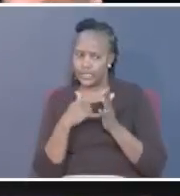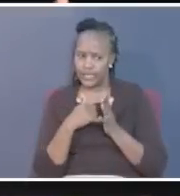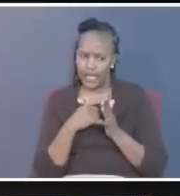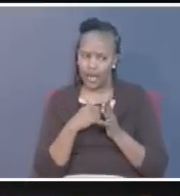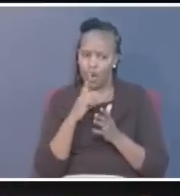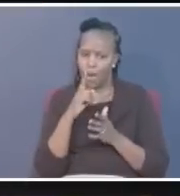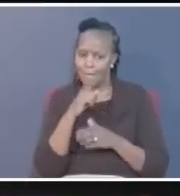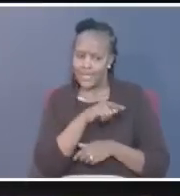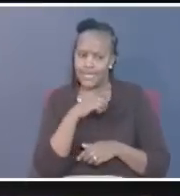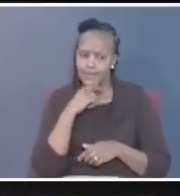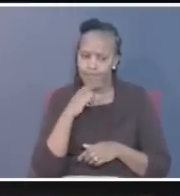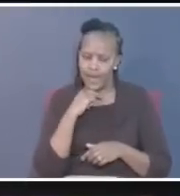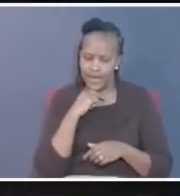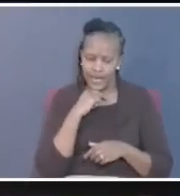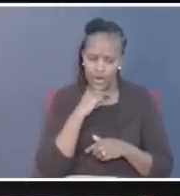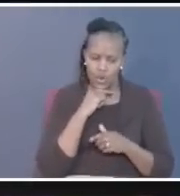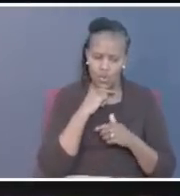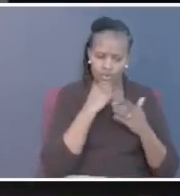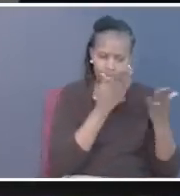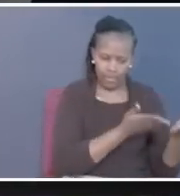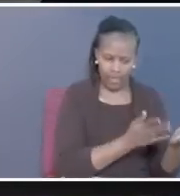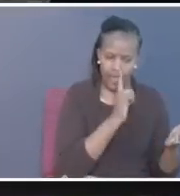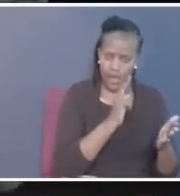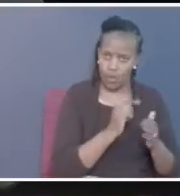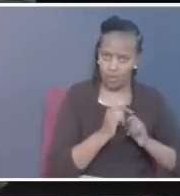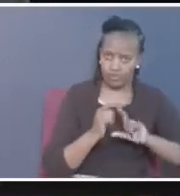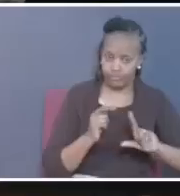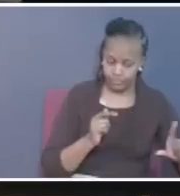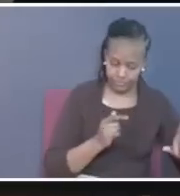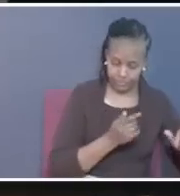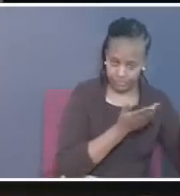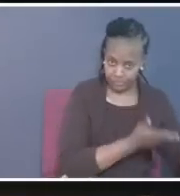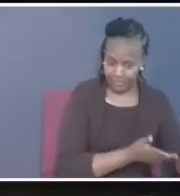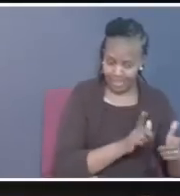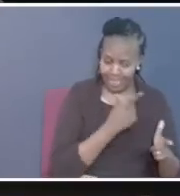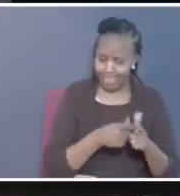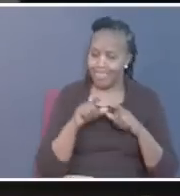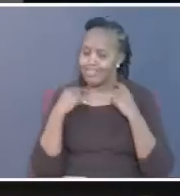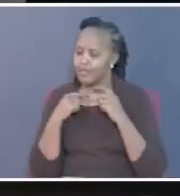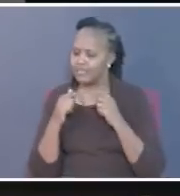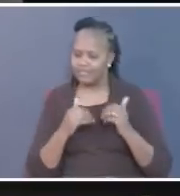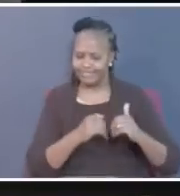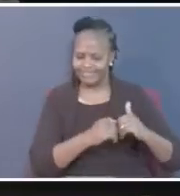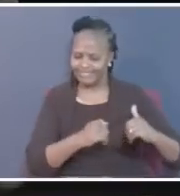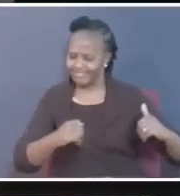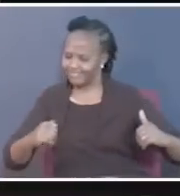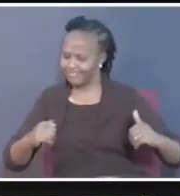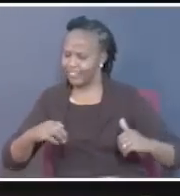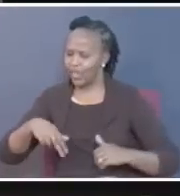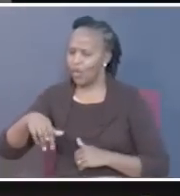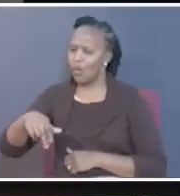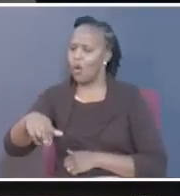one side of the road and the priest deliberately distanced himself from the man after seeing